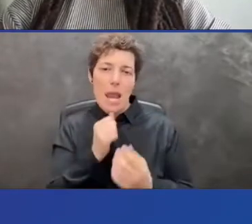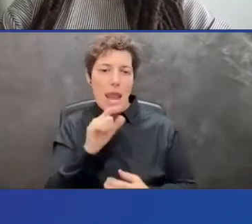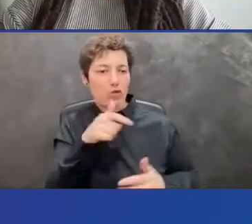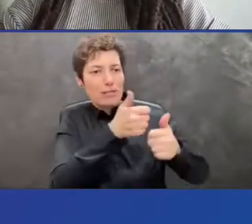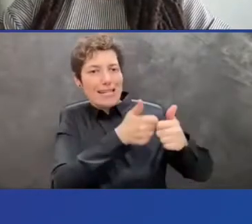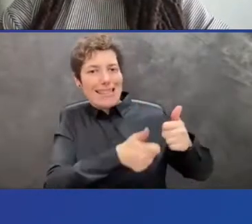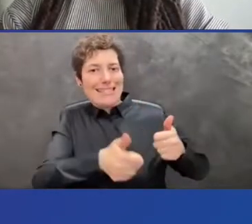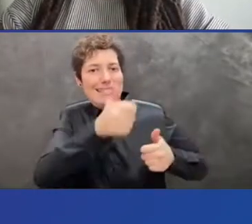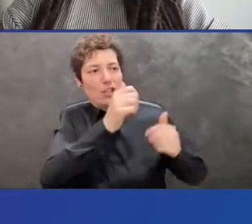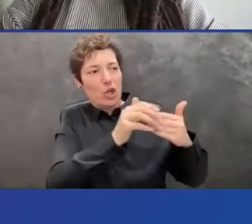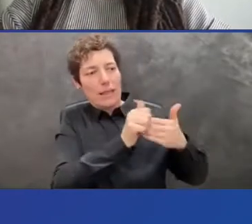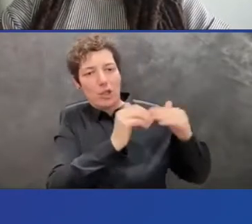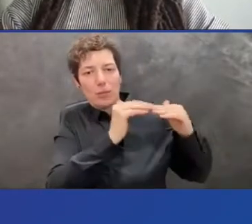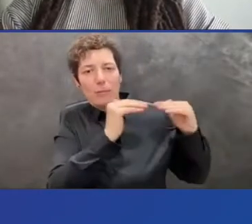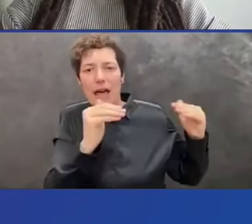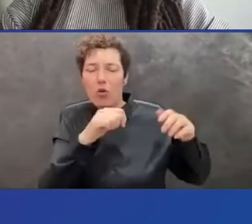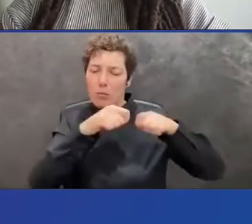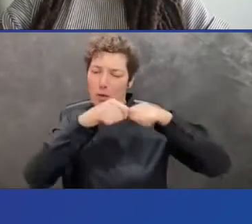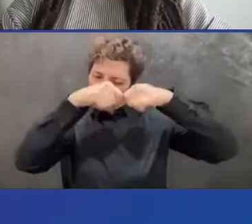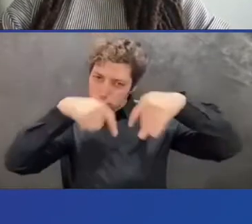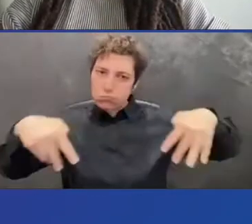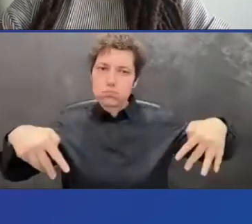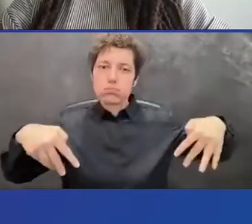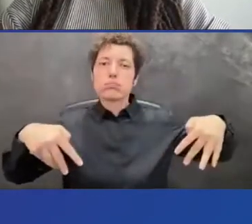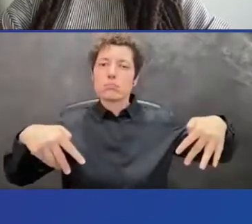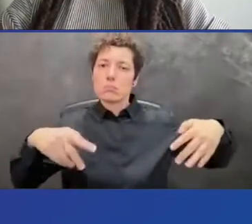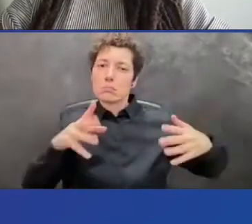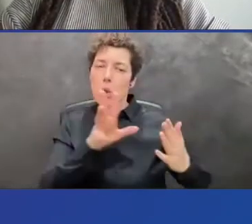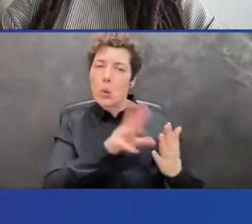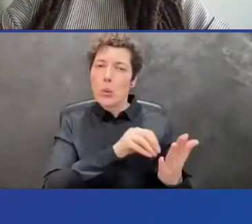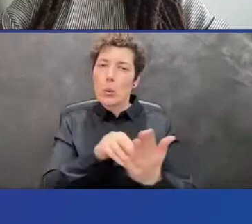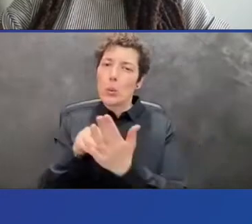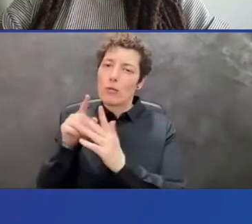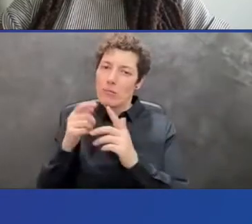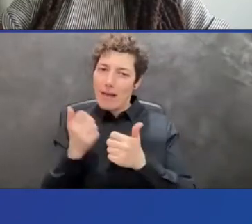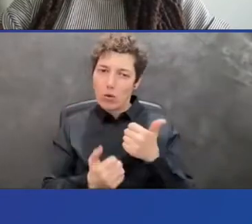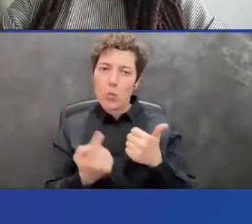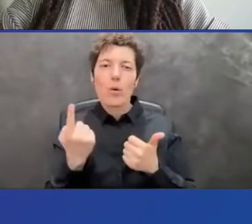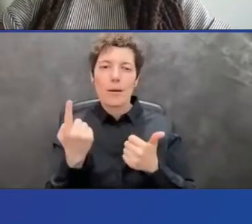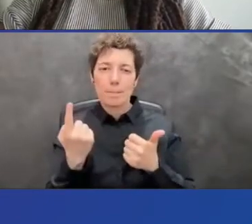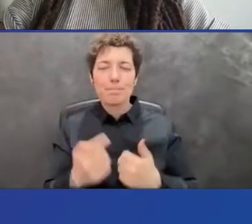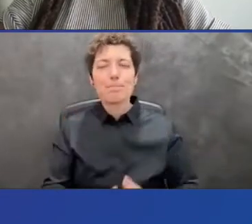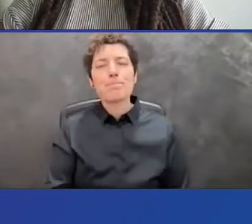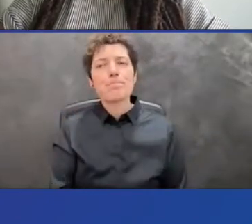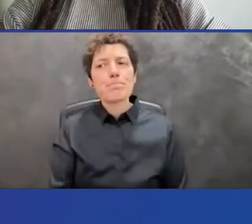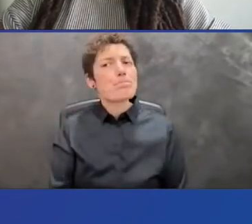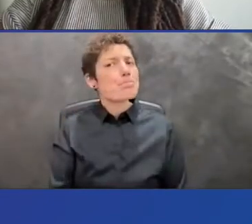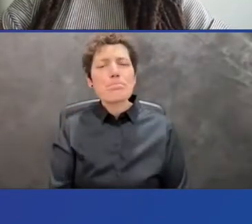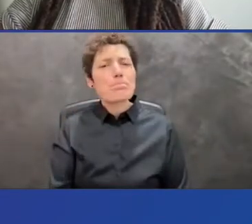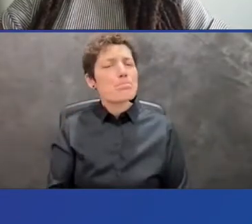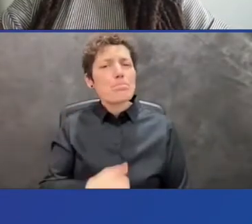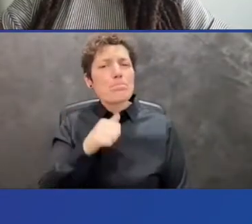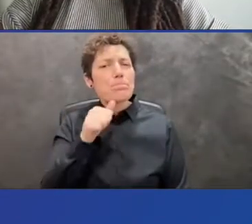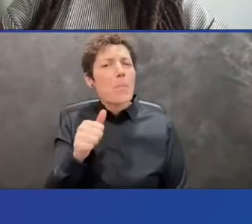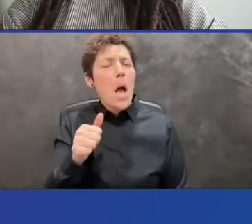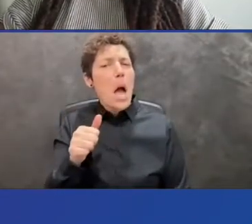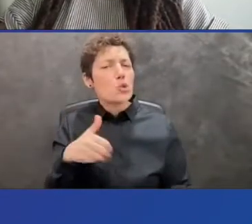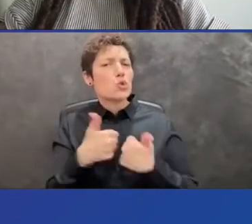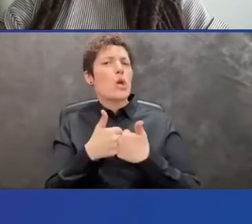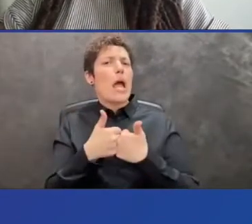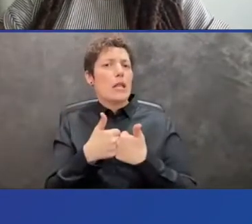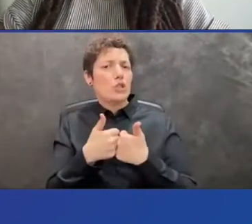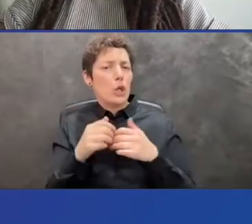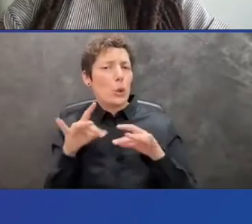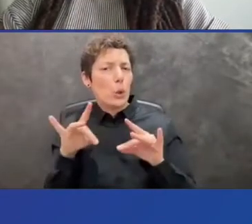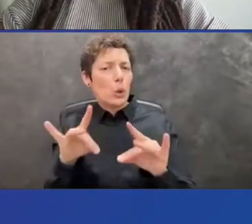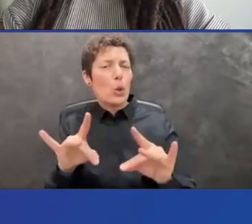senior leadership level, I think that it's not that difficult to learn. I think it's also,